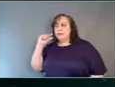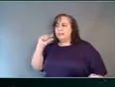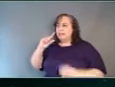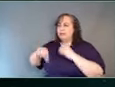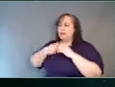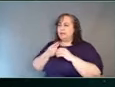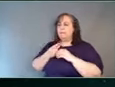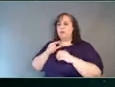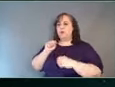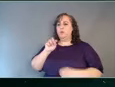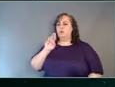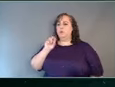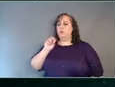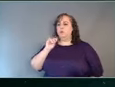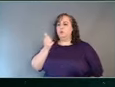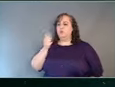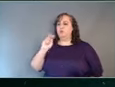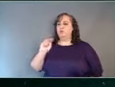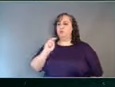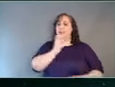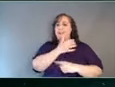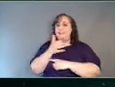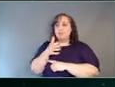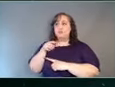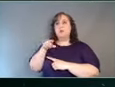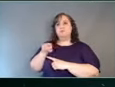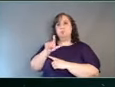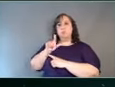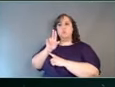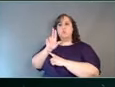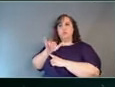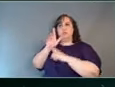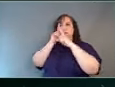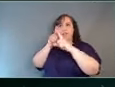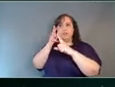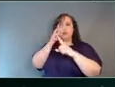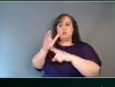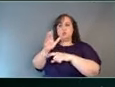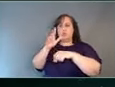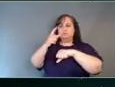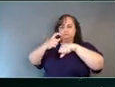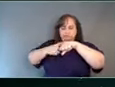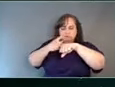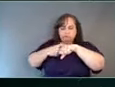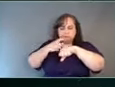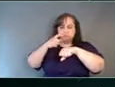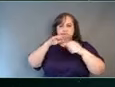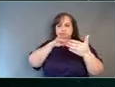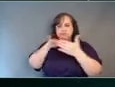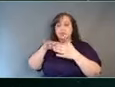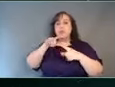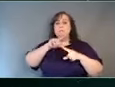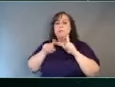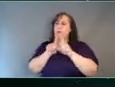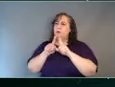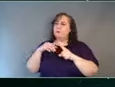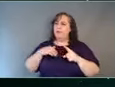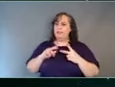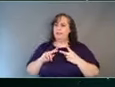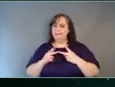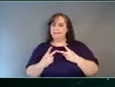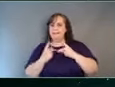NASA Lucy mission will explore, but I understand there's another asteroid-focused mission named Psyche. Can you tell us more about